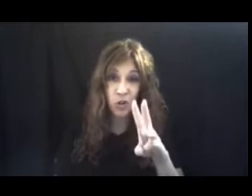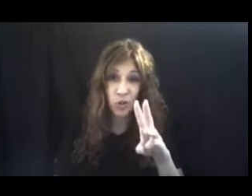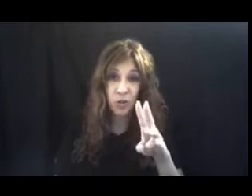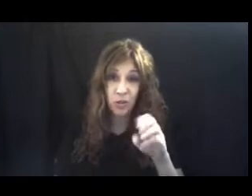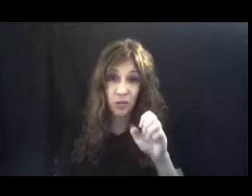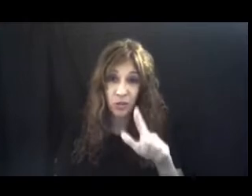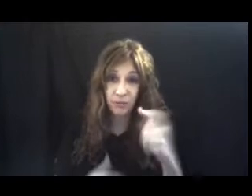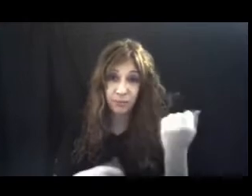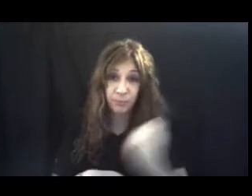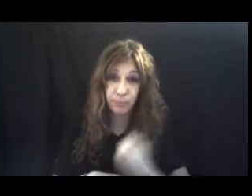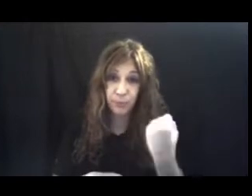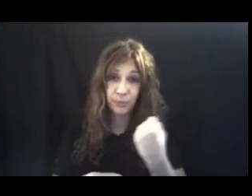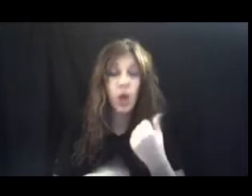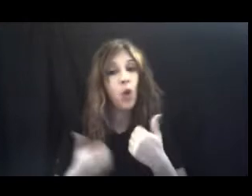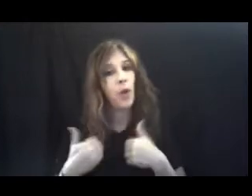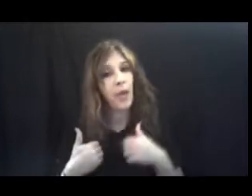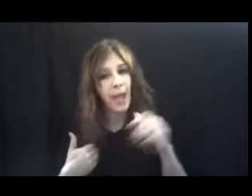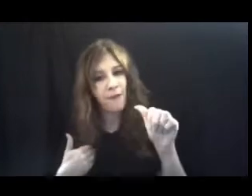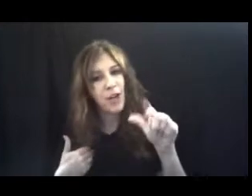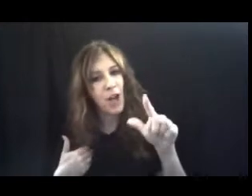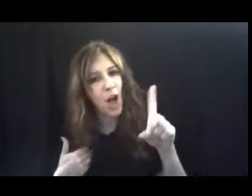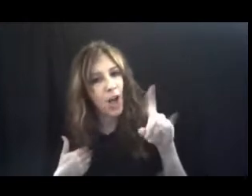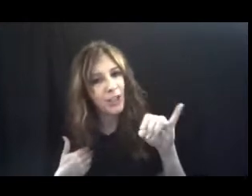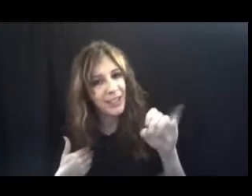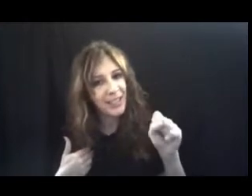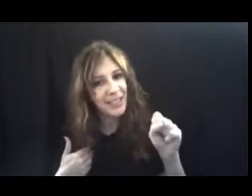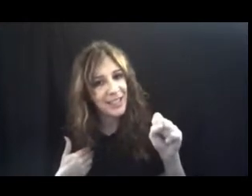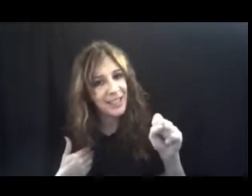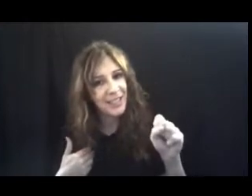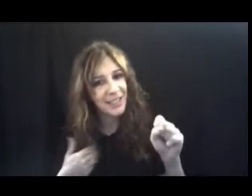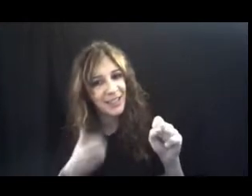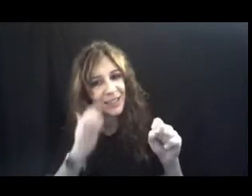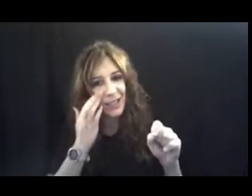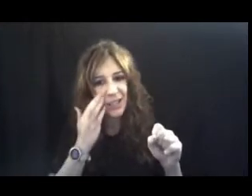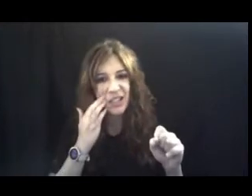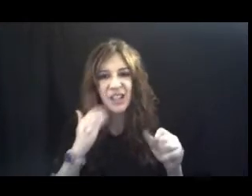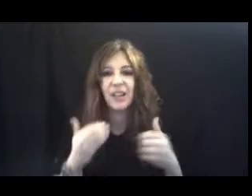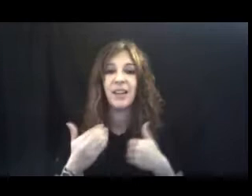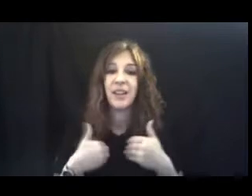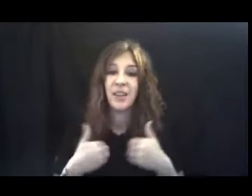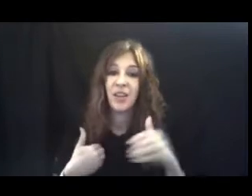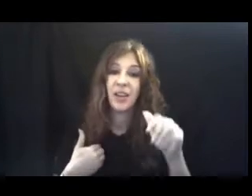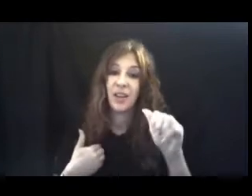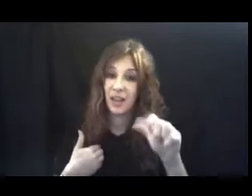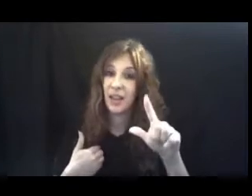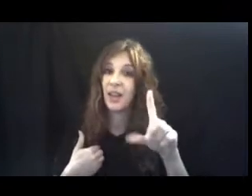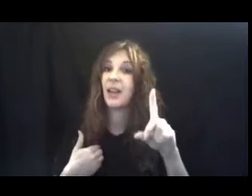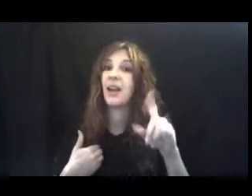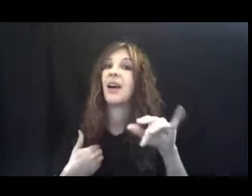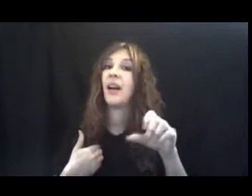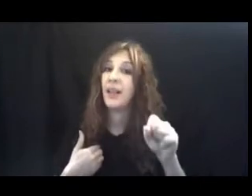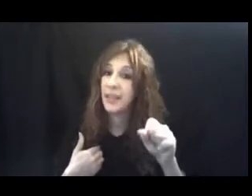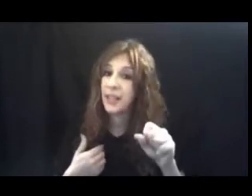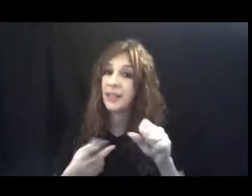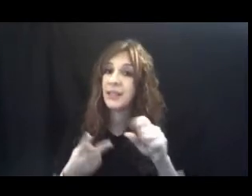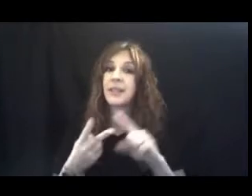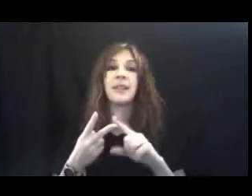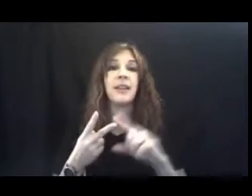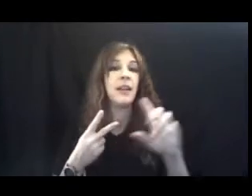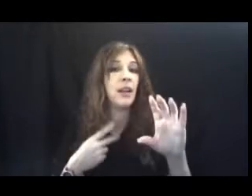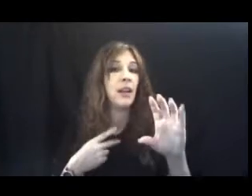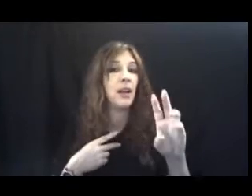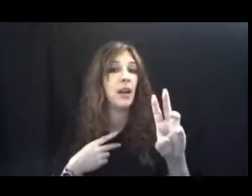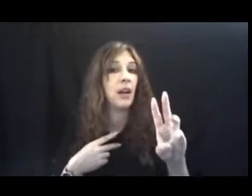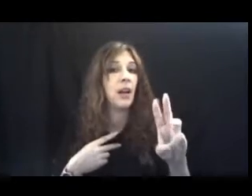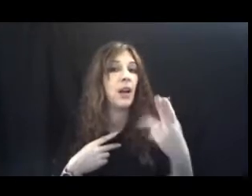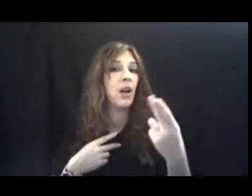and I'm blessed. We got an Aldi's. Yeah, so there's different solutions. We got Aldi's. There's Whole Foods, which are great in different ways, but